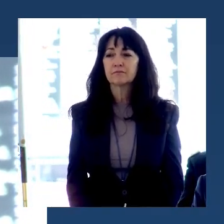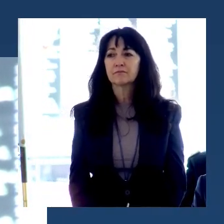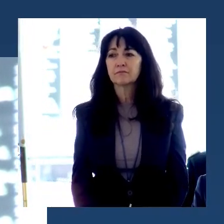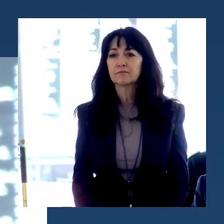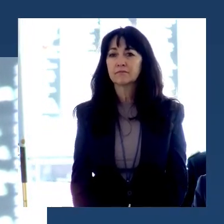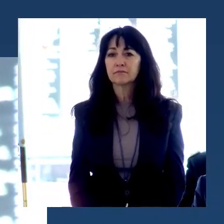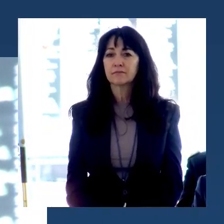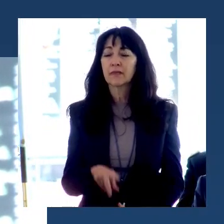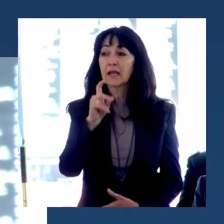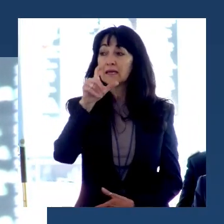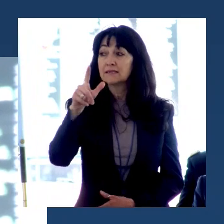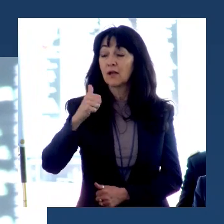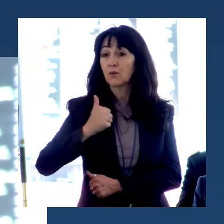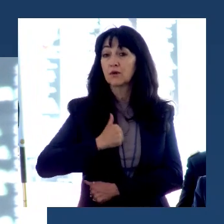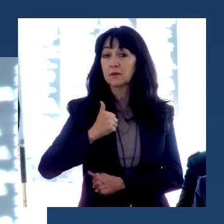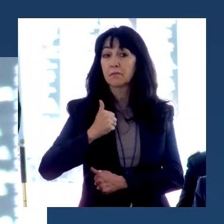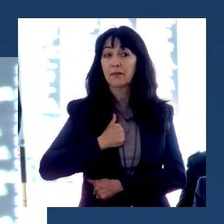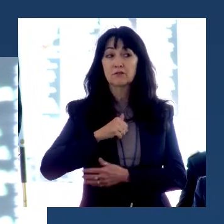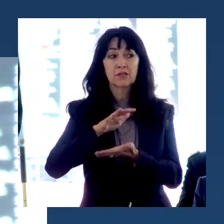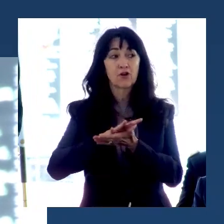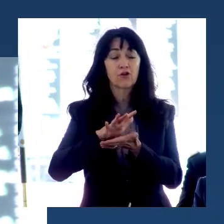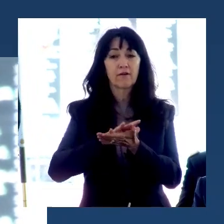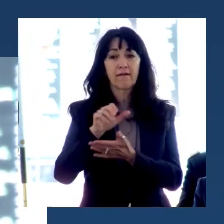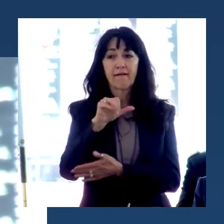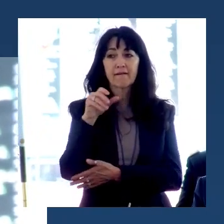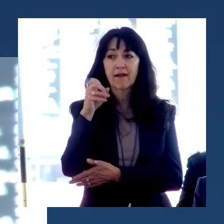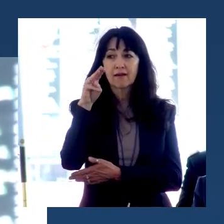Delaware Military Academy,